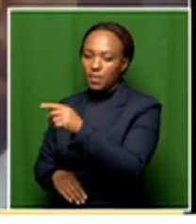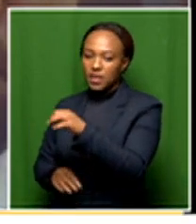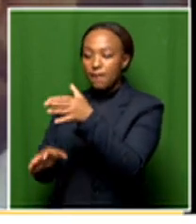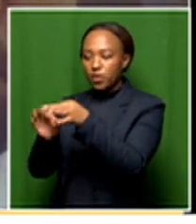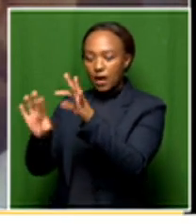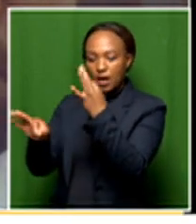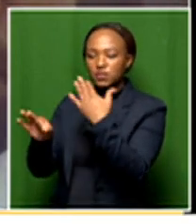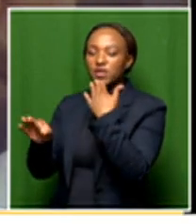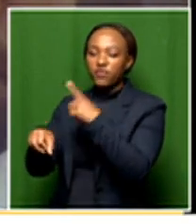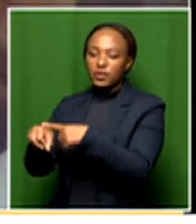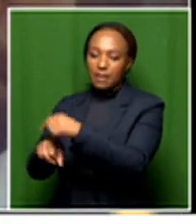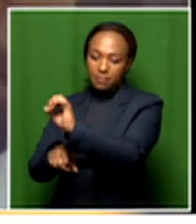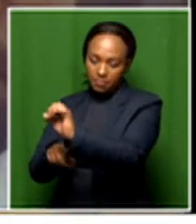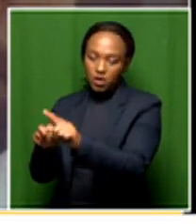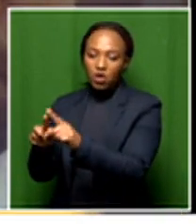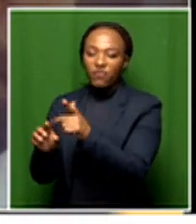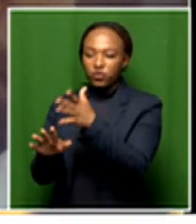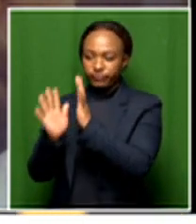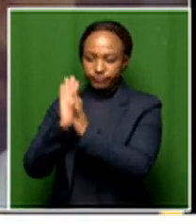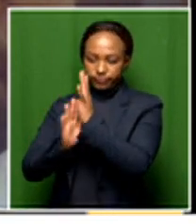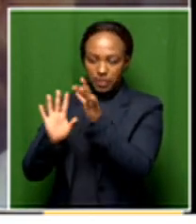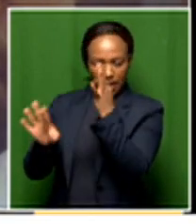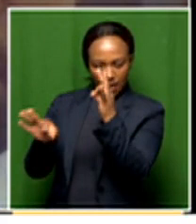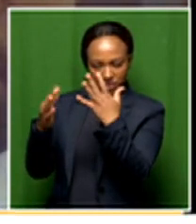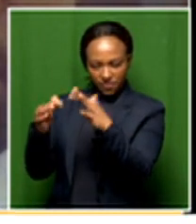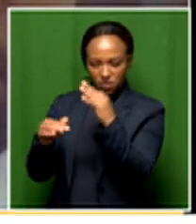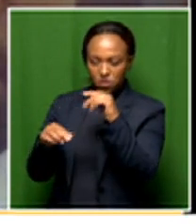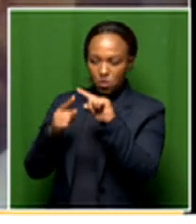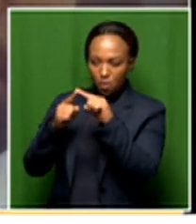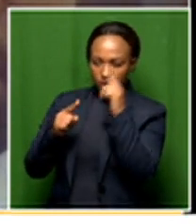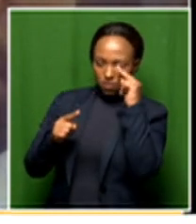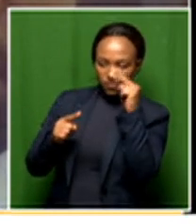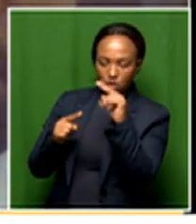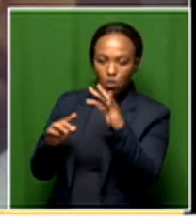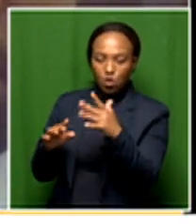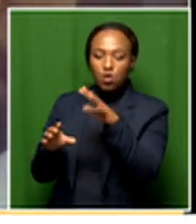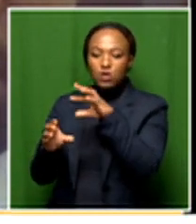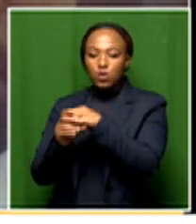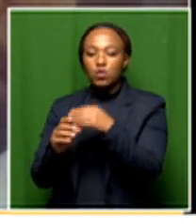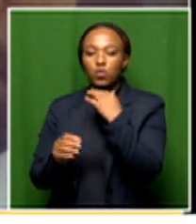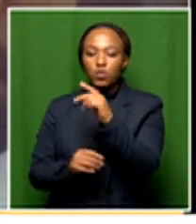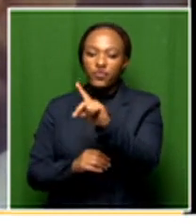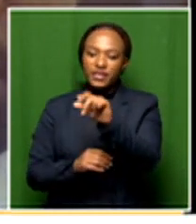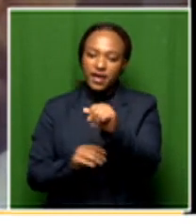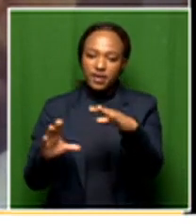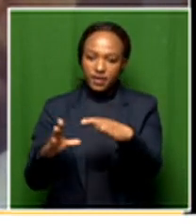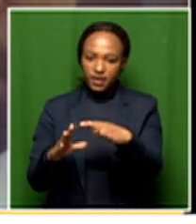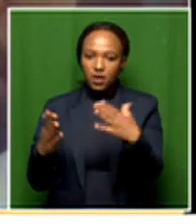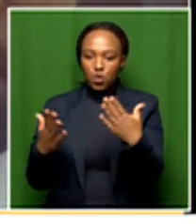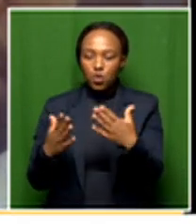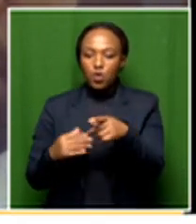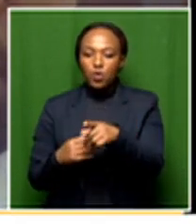your time this morning, giving us your analysis and point of view on the situation as it pertains to the Democratic Alliance